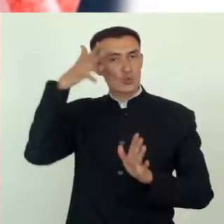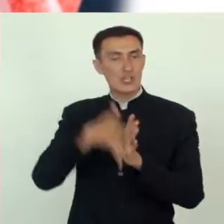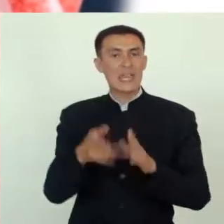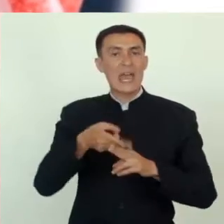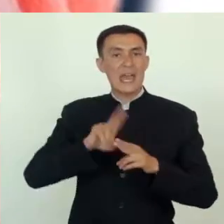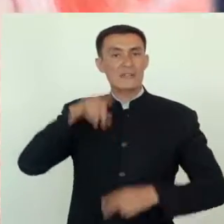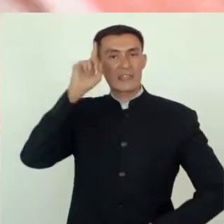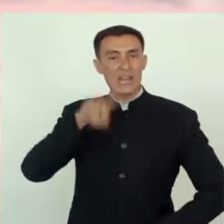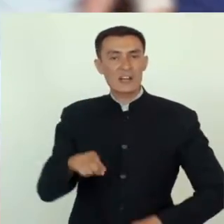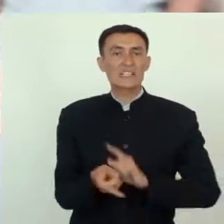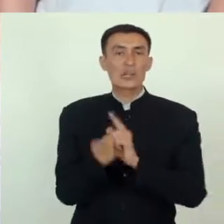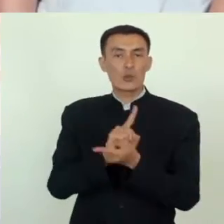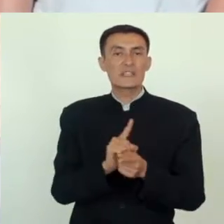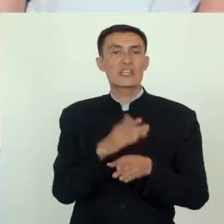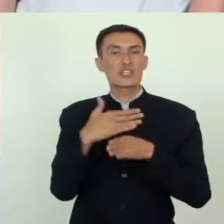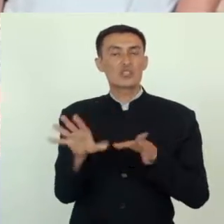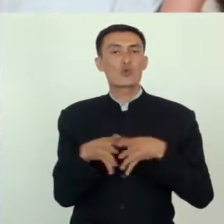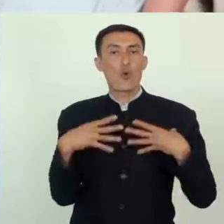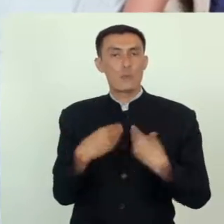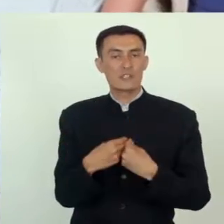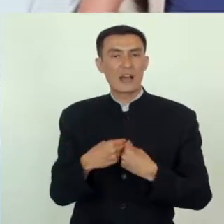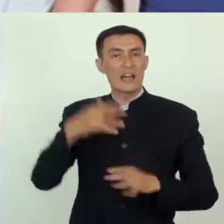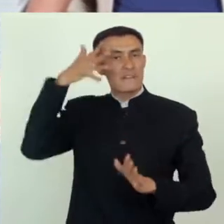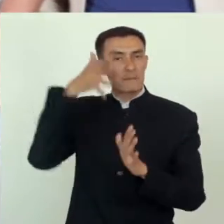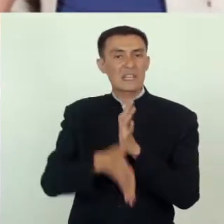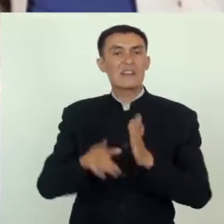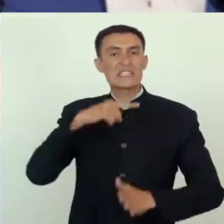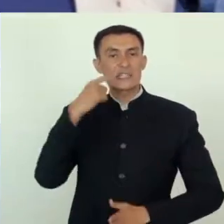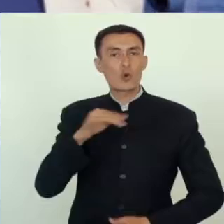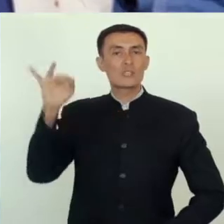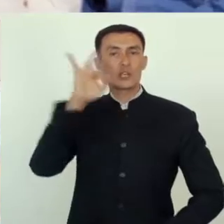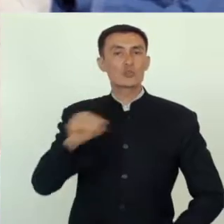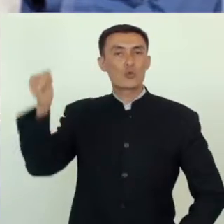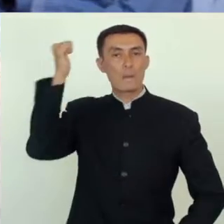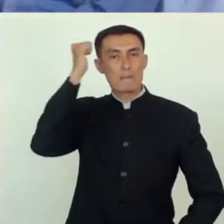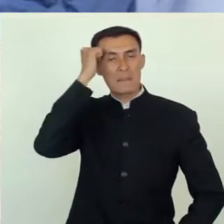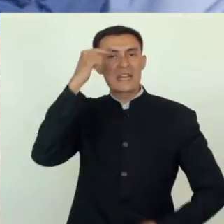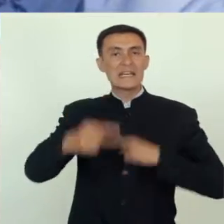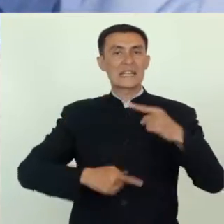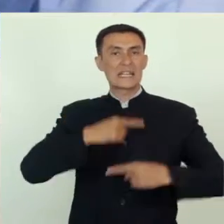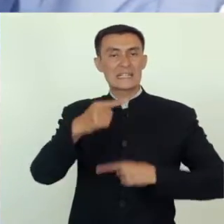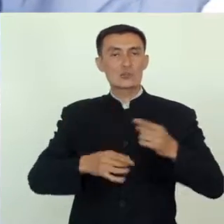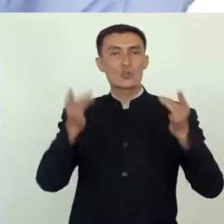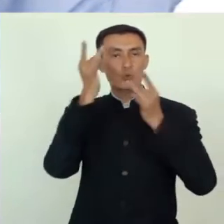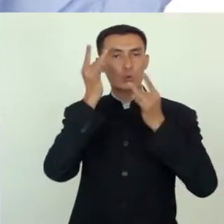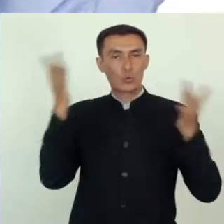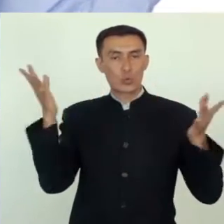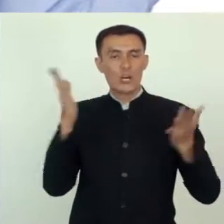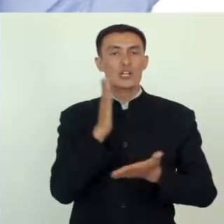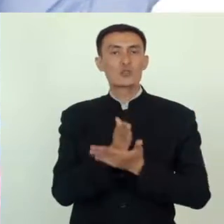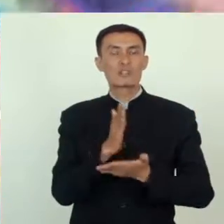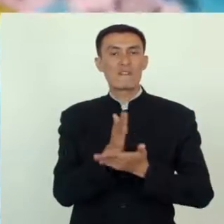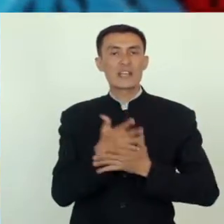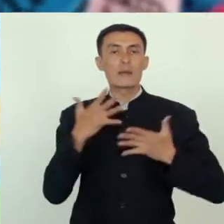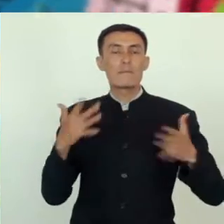form of social medium, he or she absorbs the language, a historical memory, traditions, and cultures. The existence of